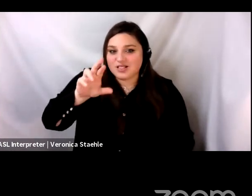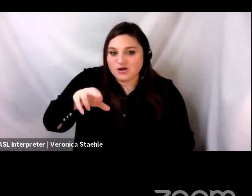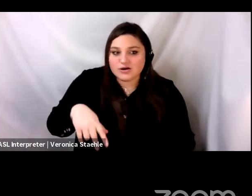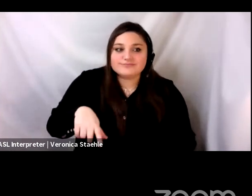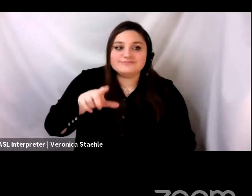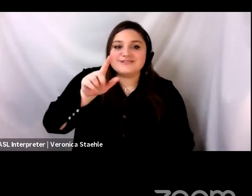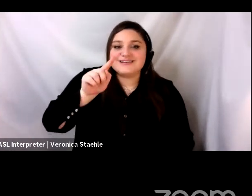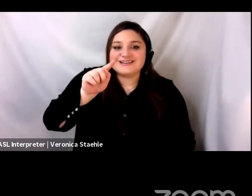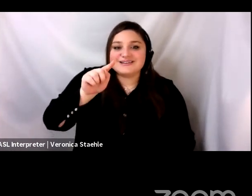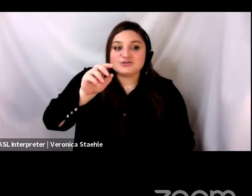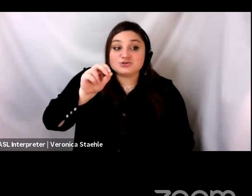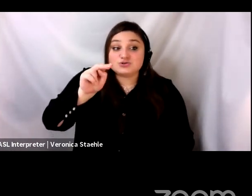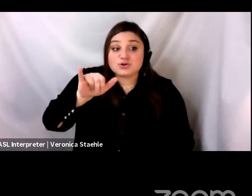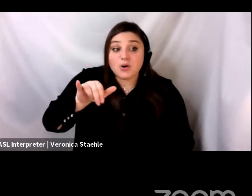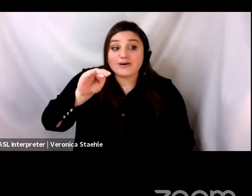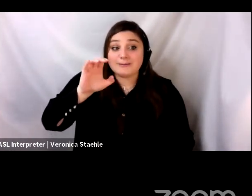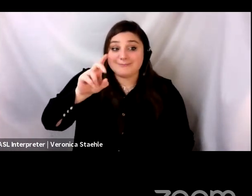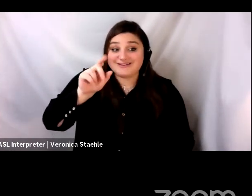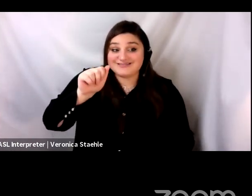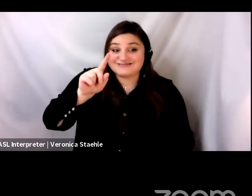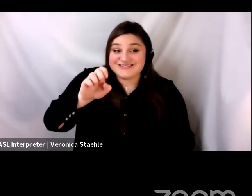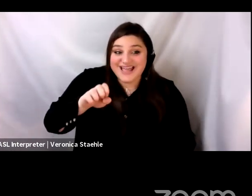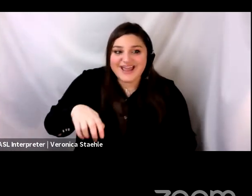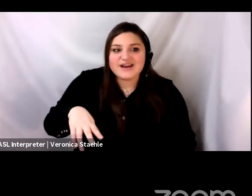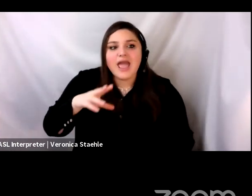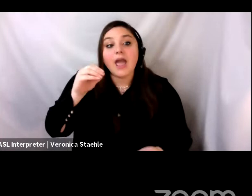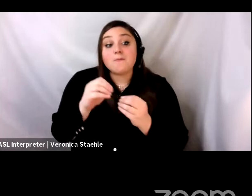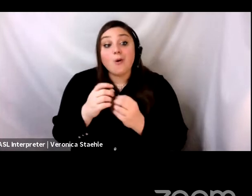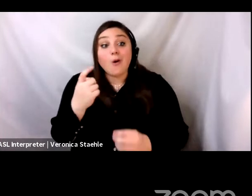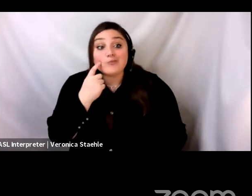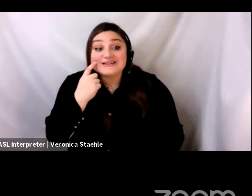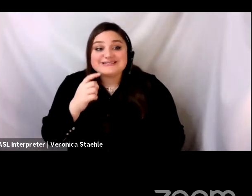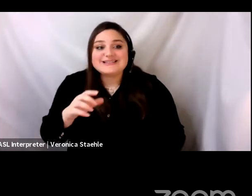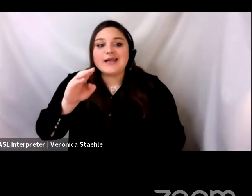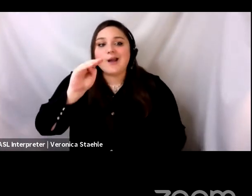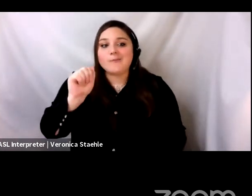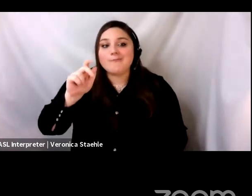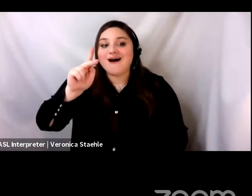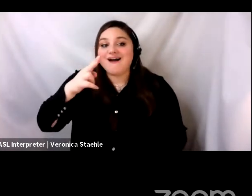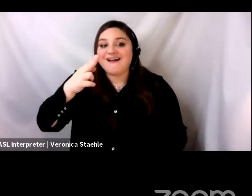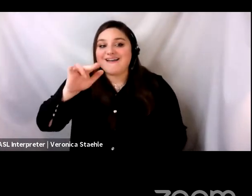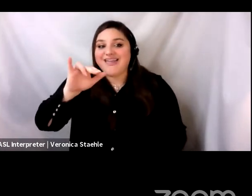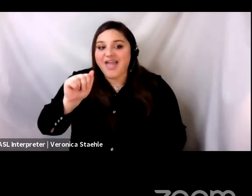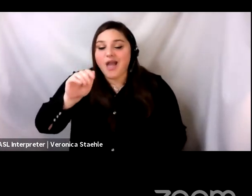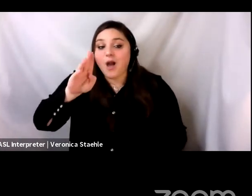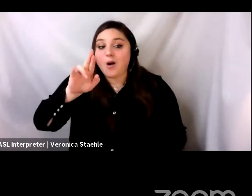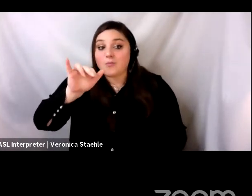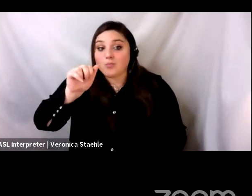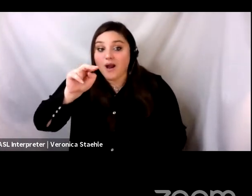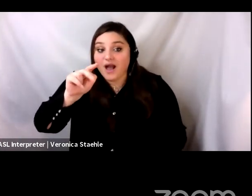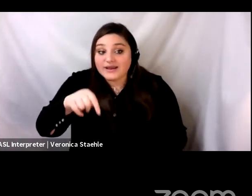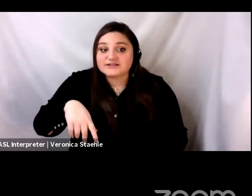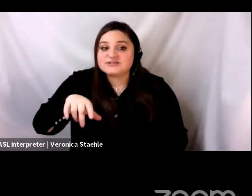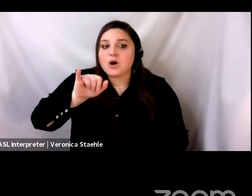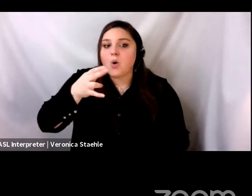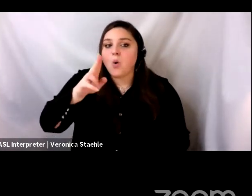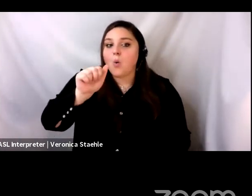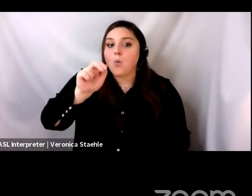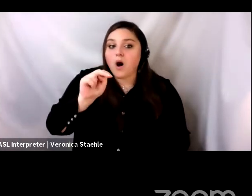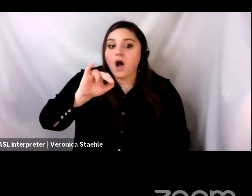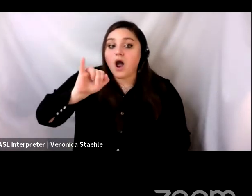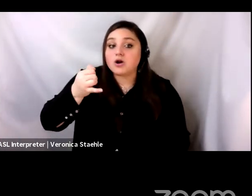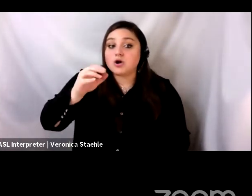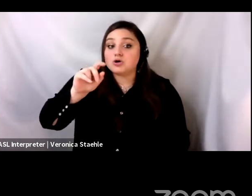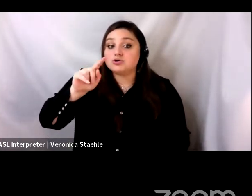Chandler, and Terrell Gaz, and all Black people whose lives have been violently harmed or taken by the actions of white